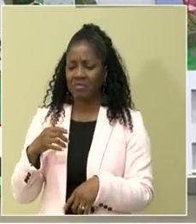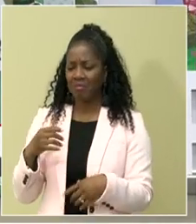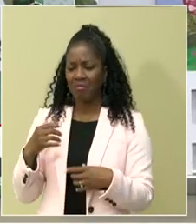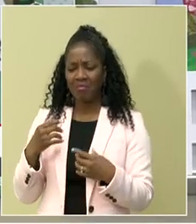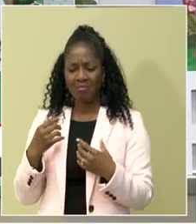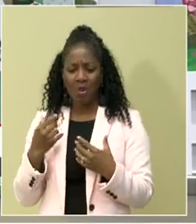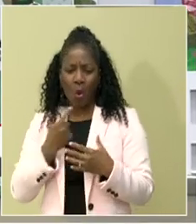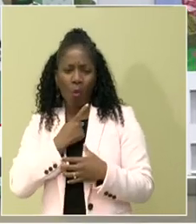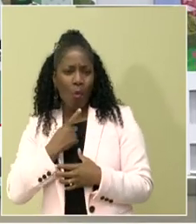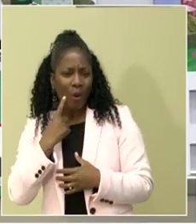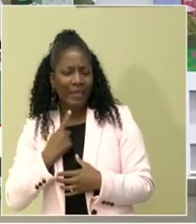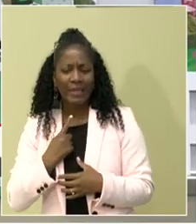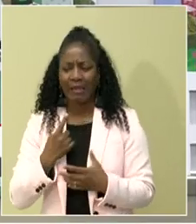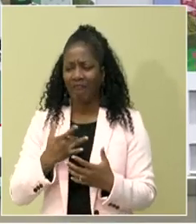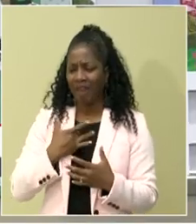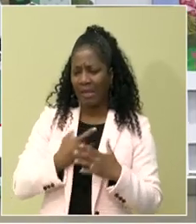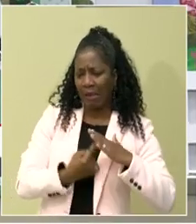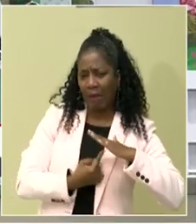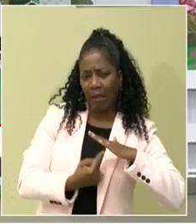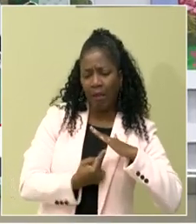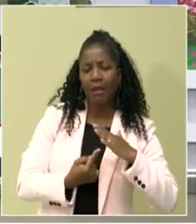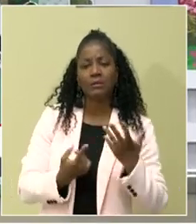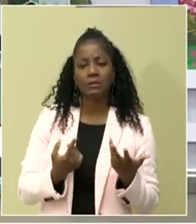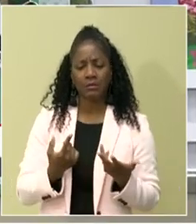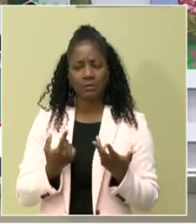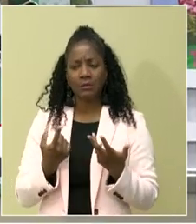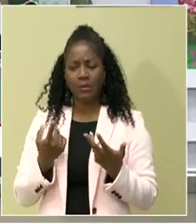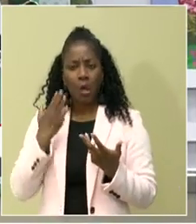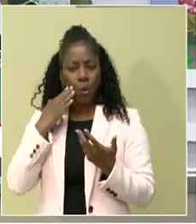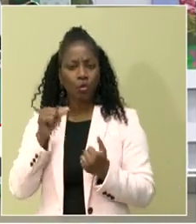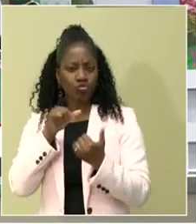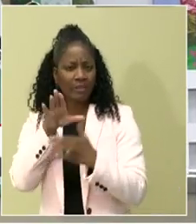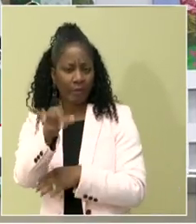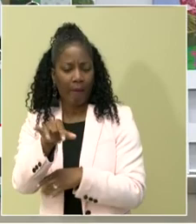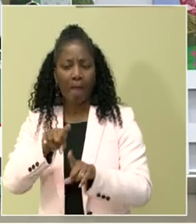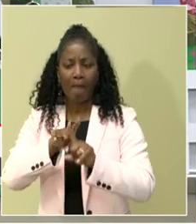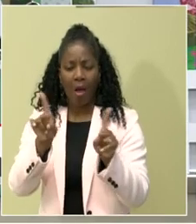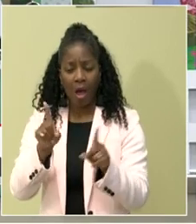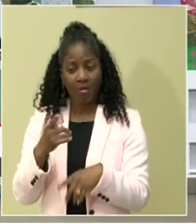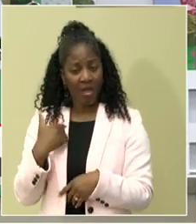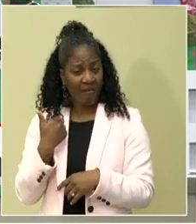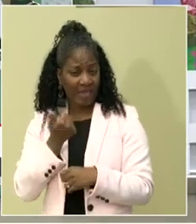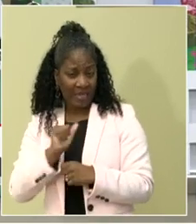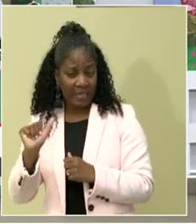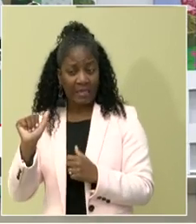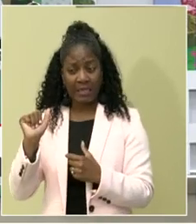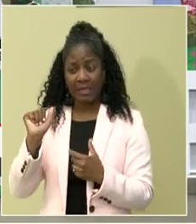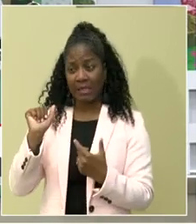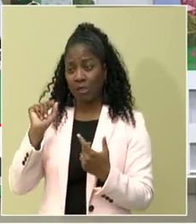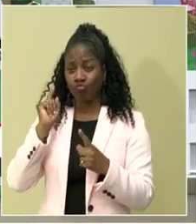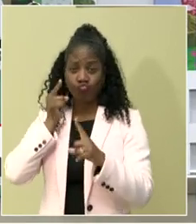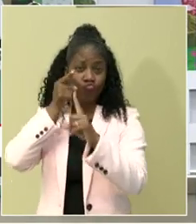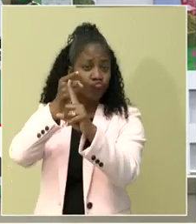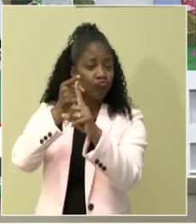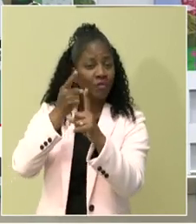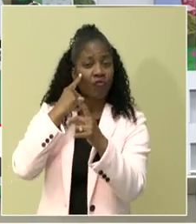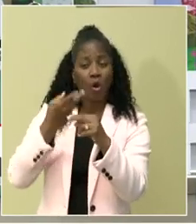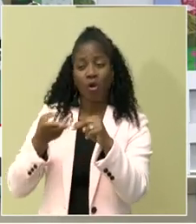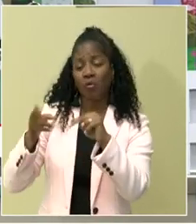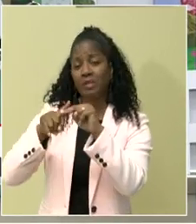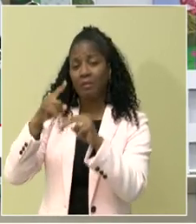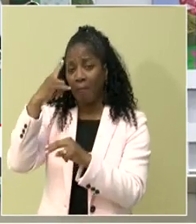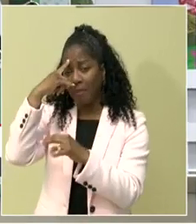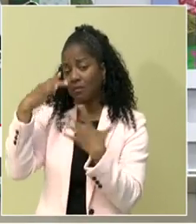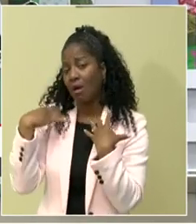you're doing is addressing that. But do you have any particular ambitions for increasing mental